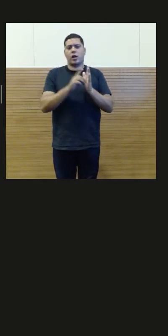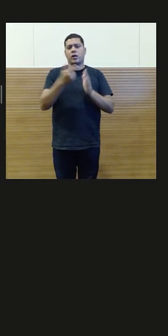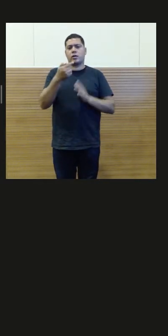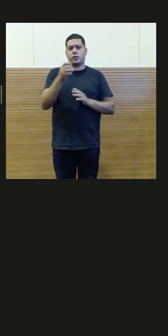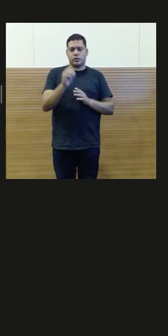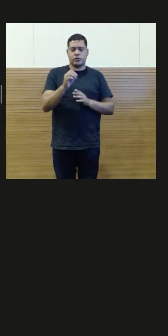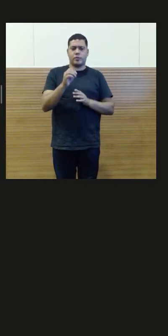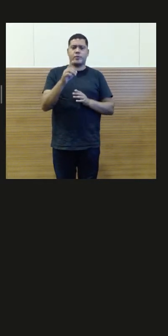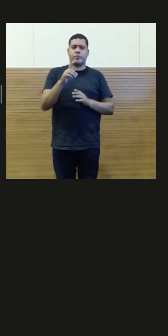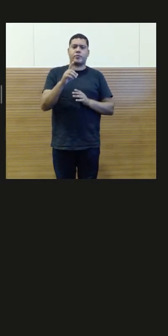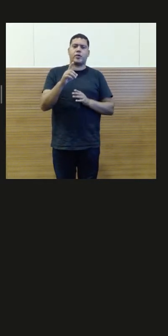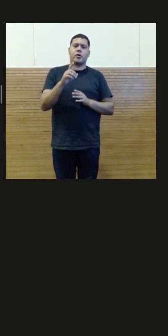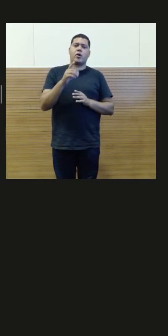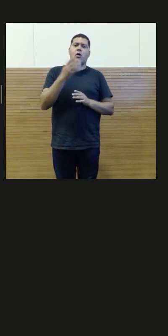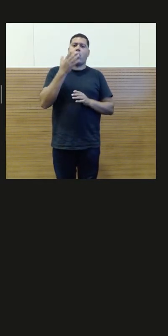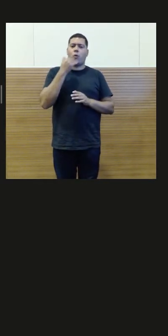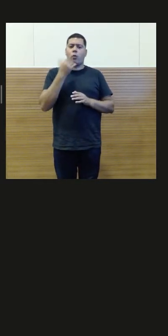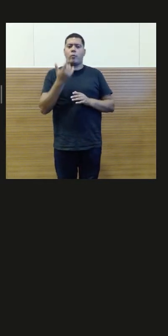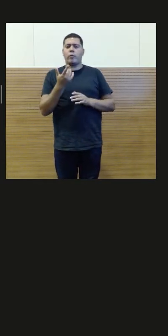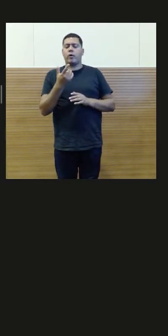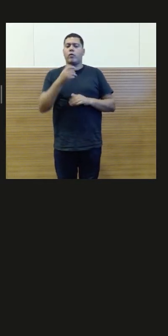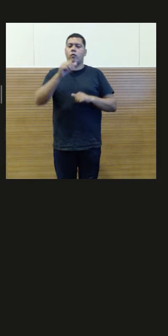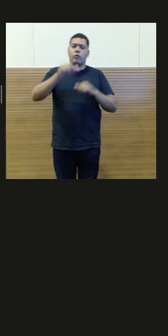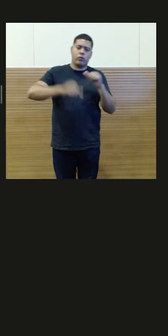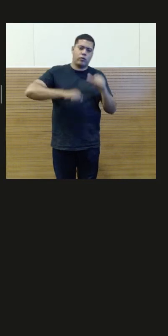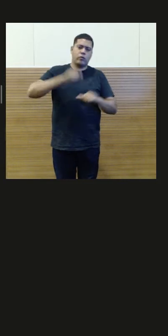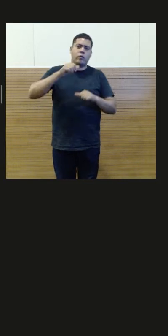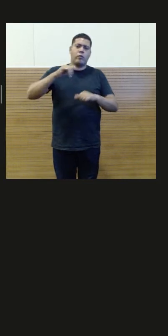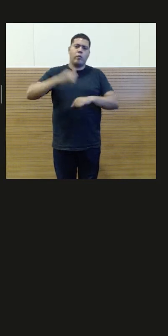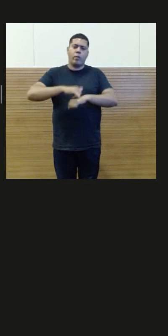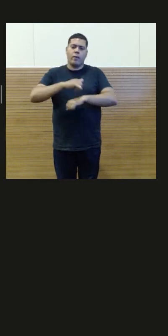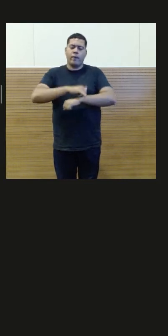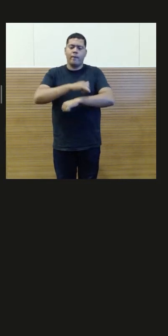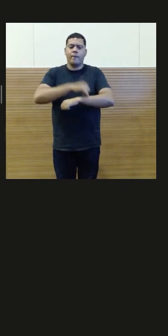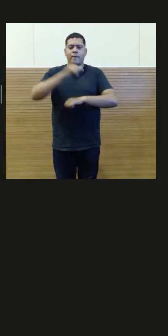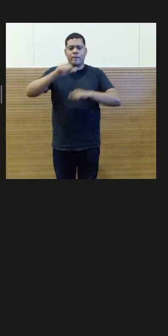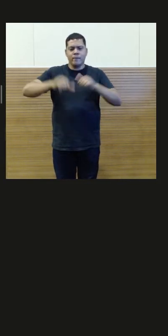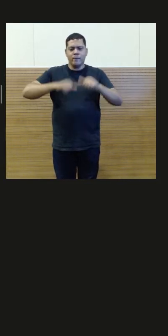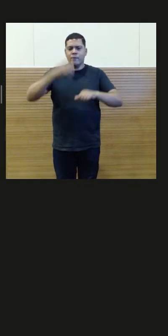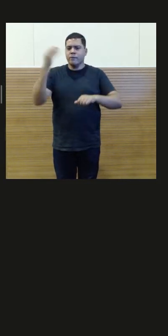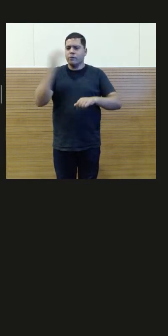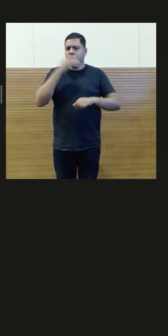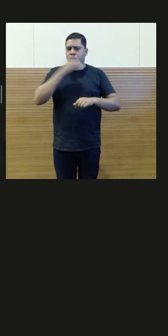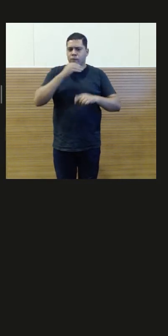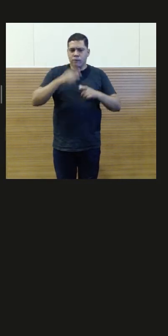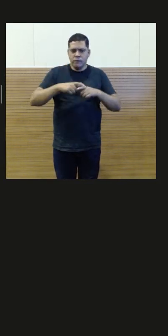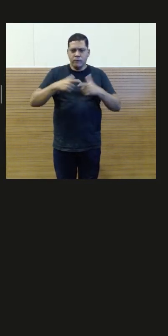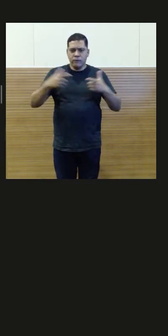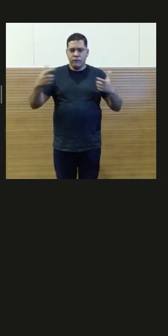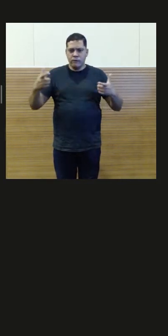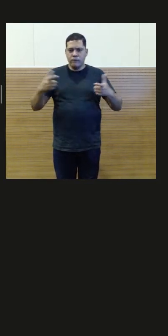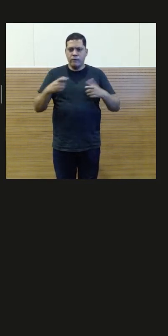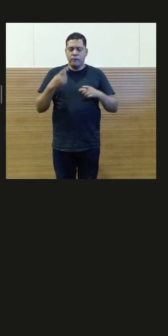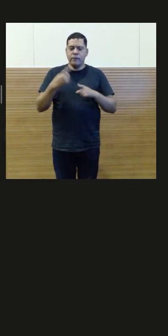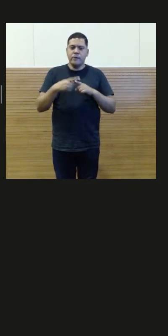obesity have rapidly increased. The obvious reason is what is done to food before it is purchased and consumed, which is to